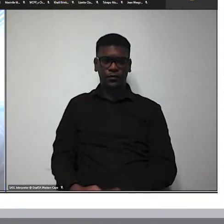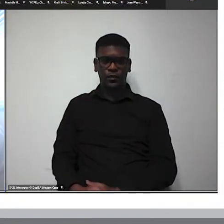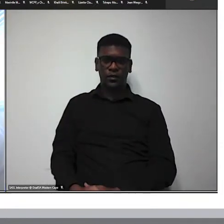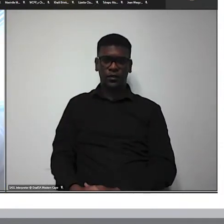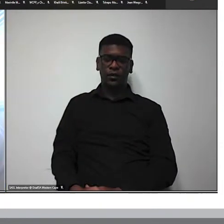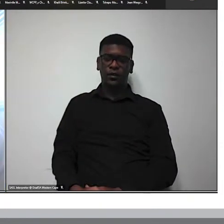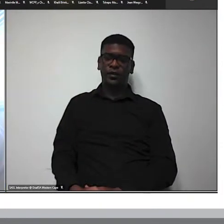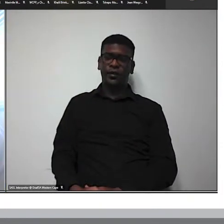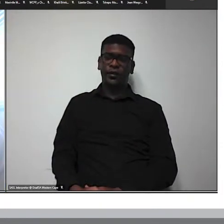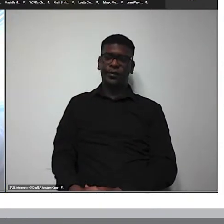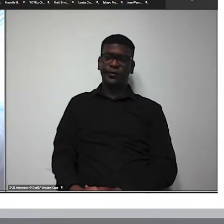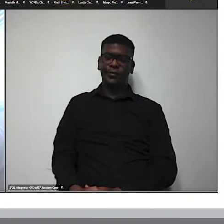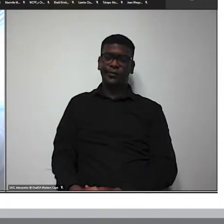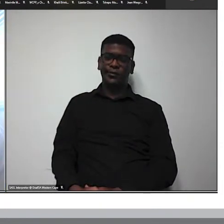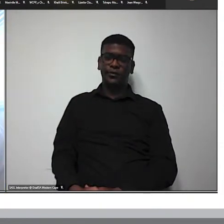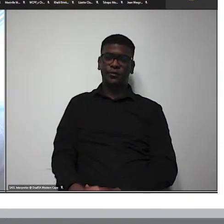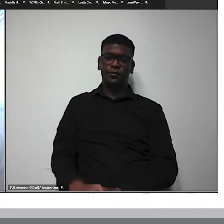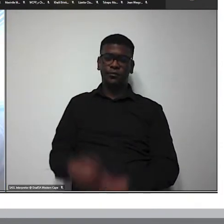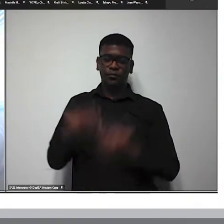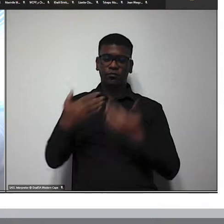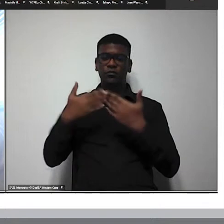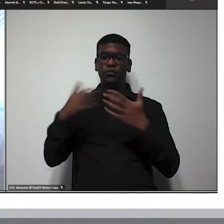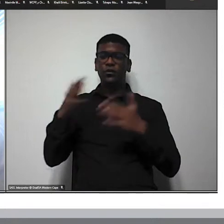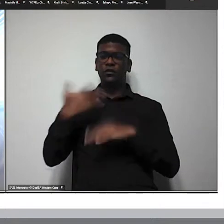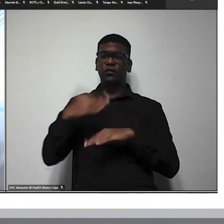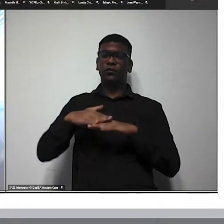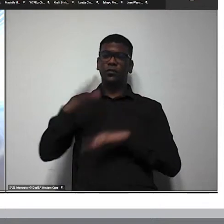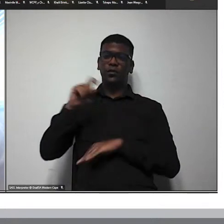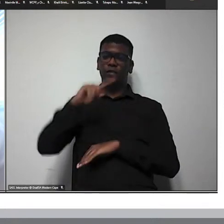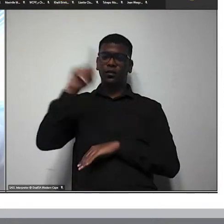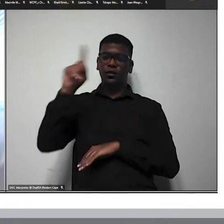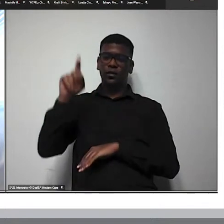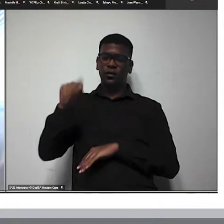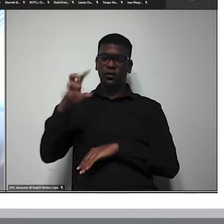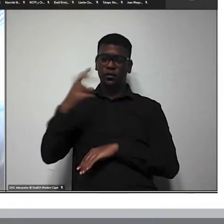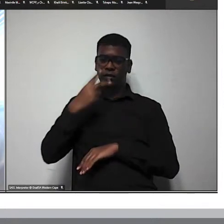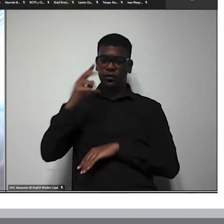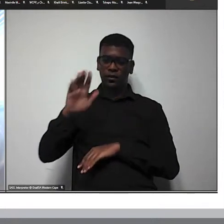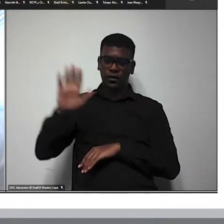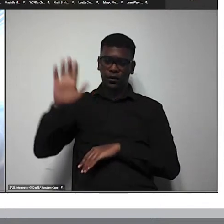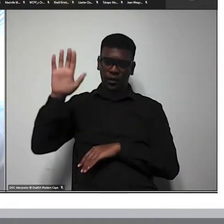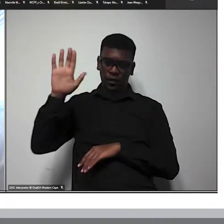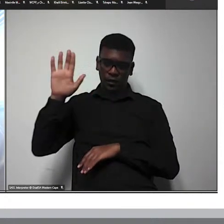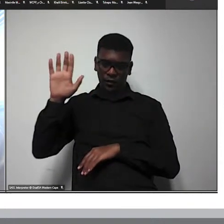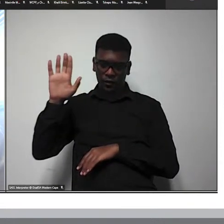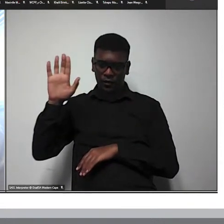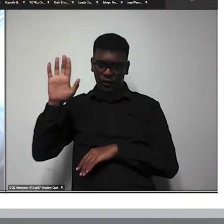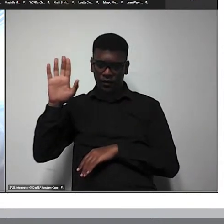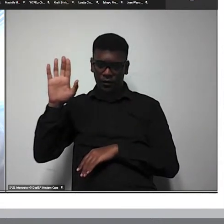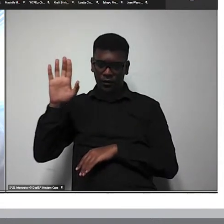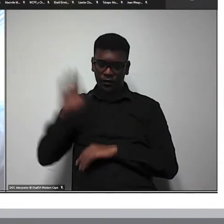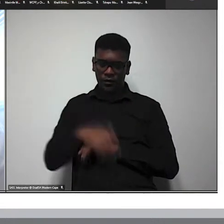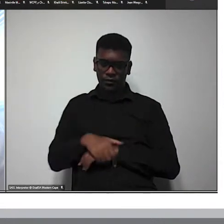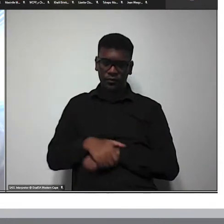Thank you so much. So we'll open up for a few more questions now. I see a hand from Member